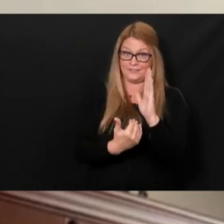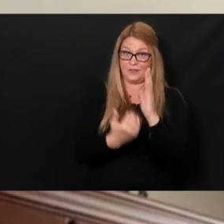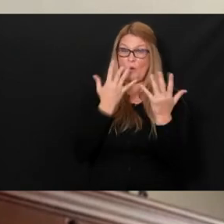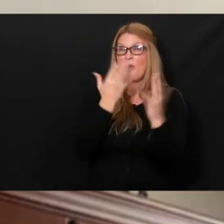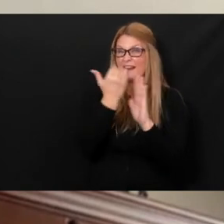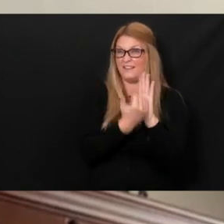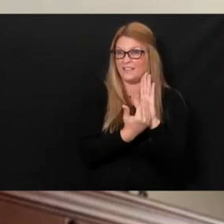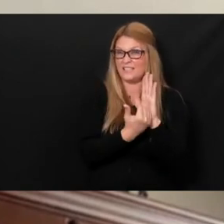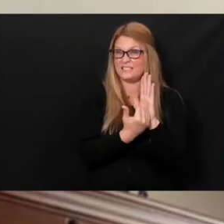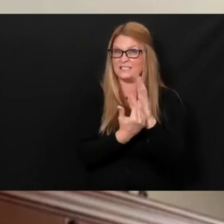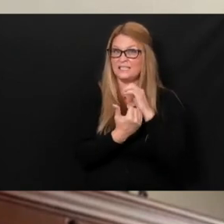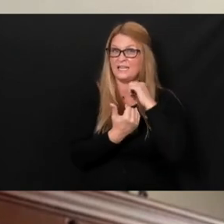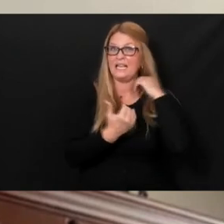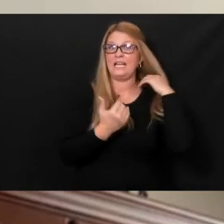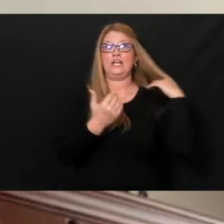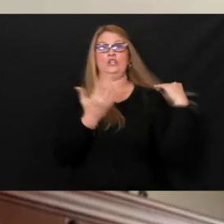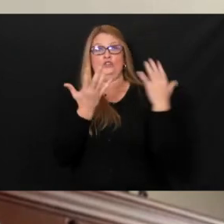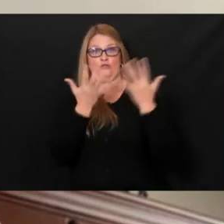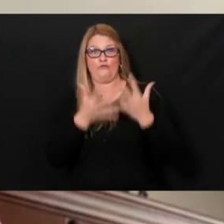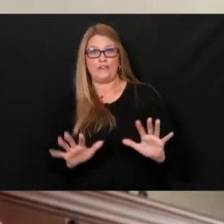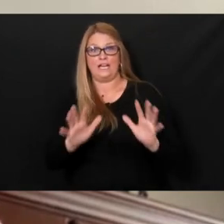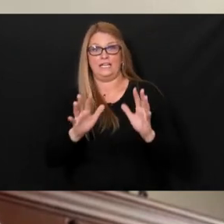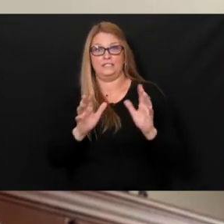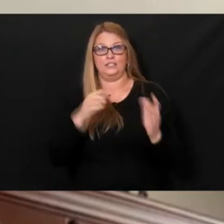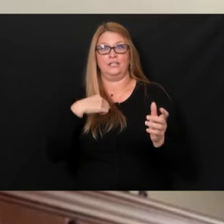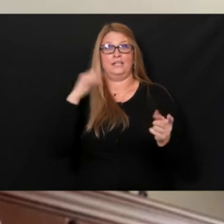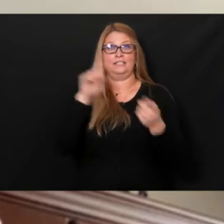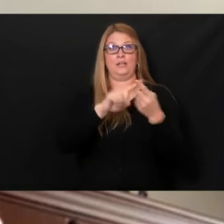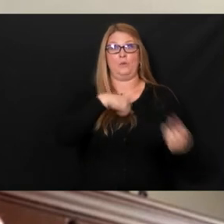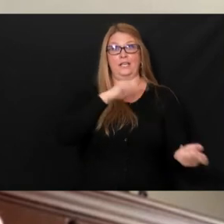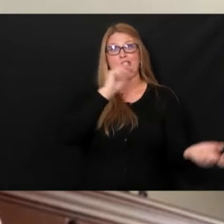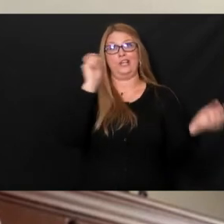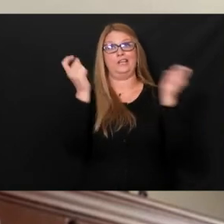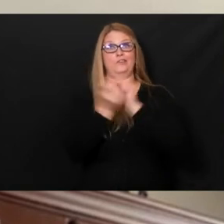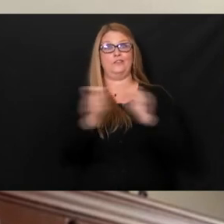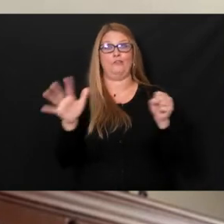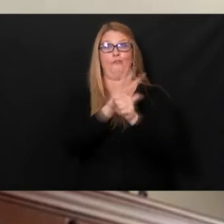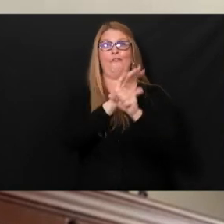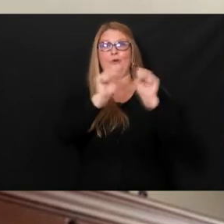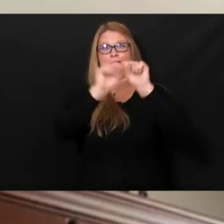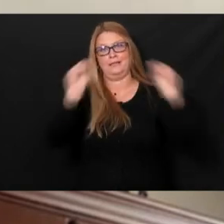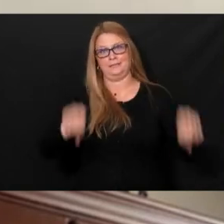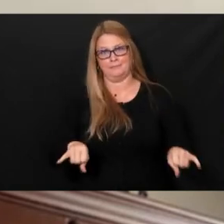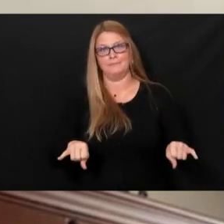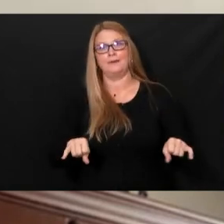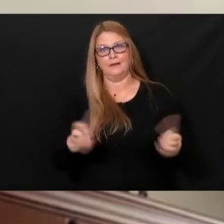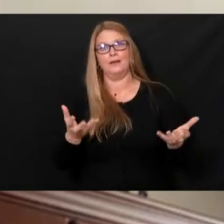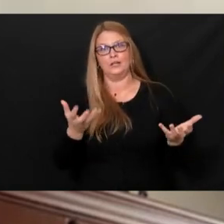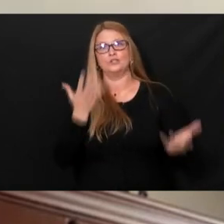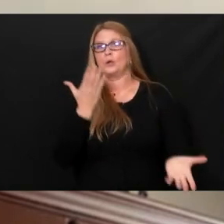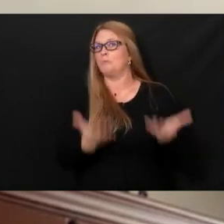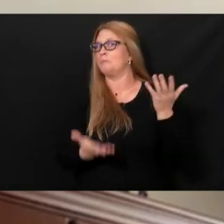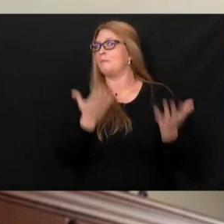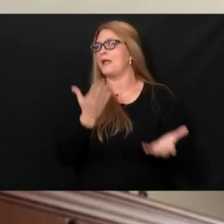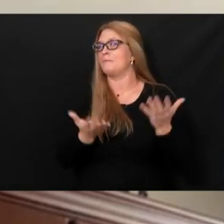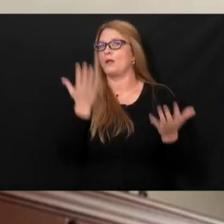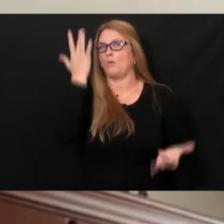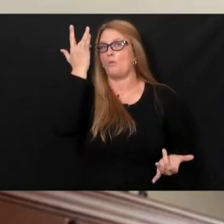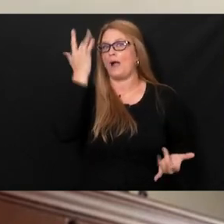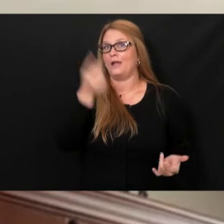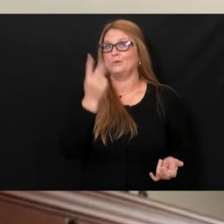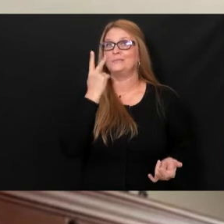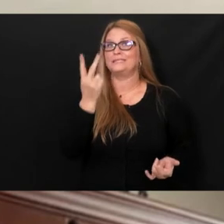to finish as we transition to the broader single statewide list. So that may be the